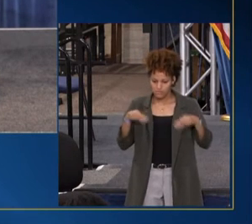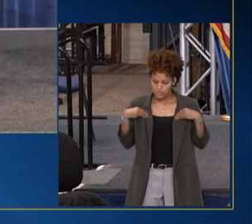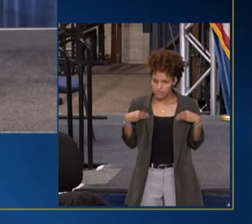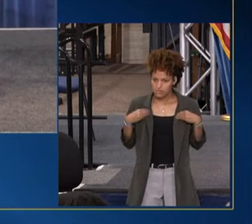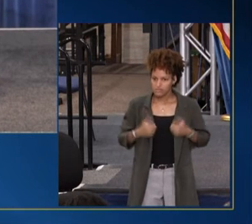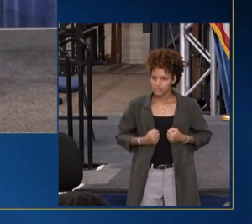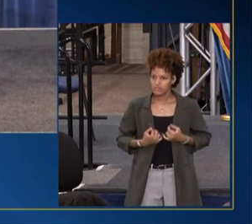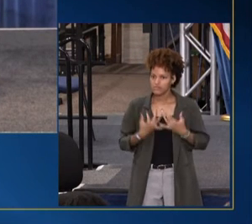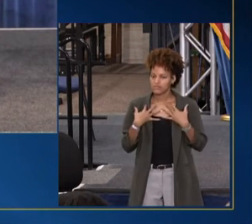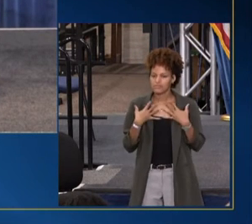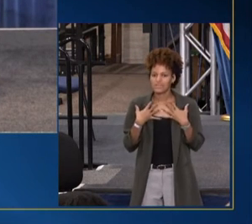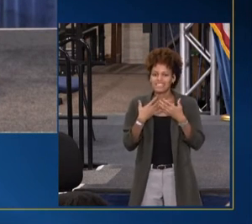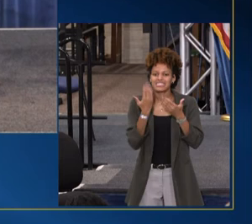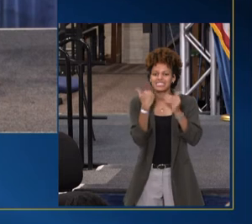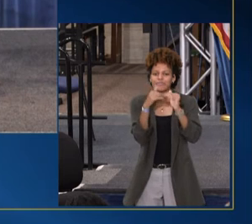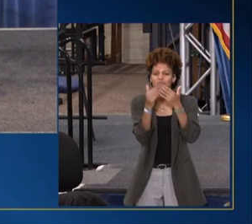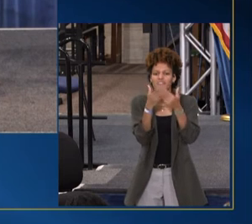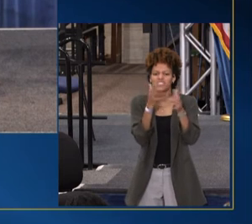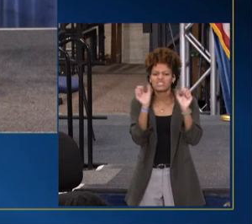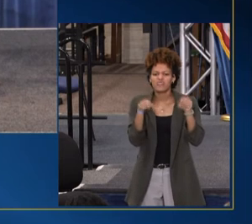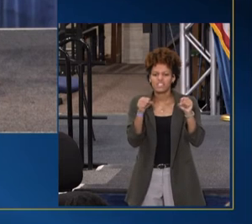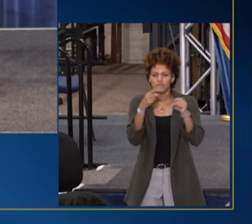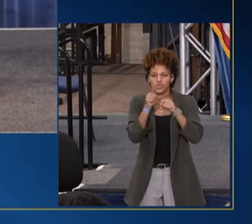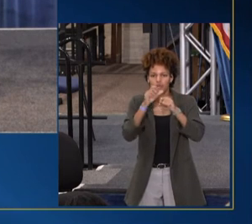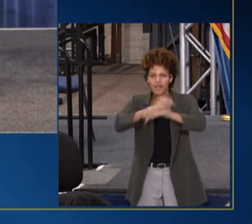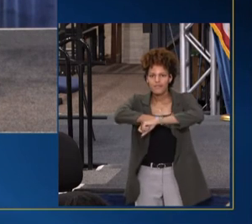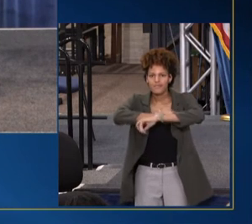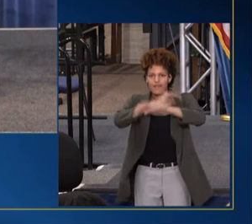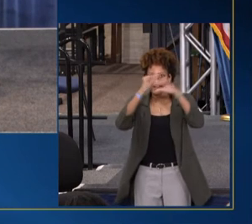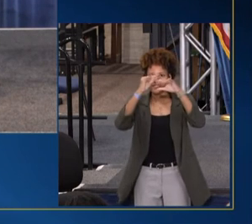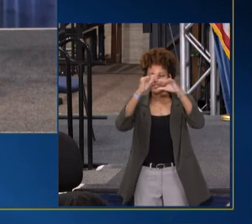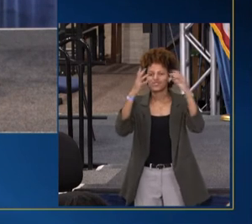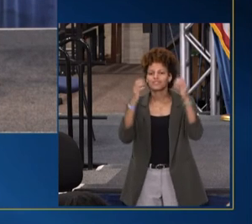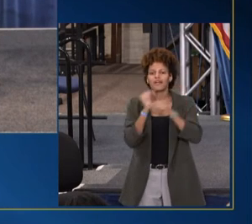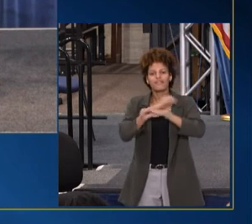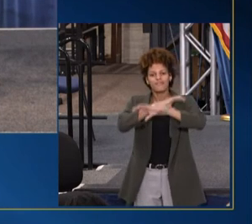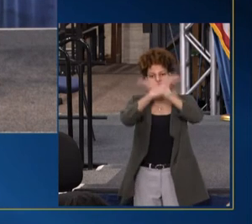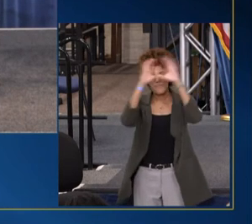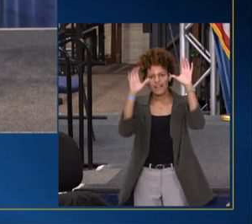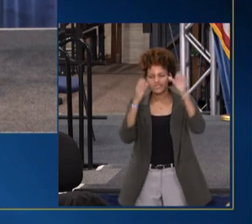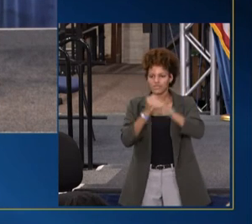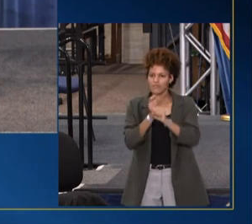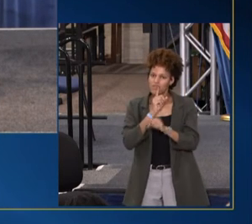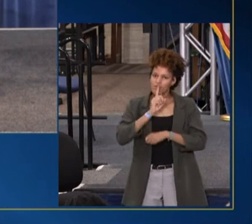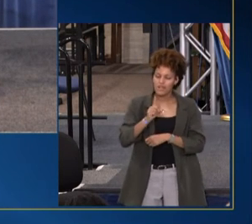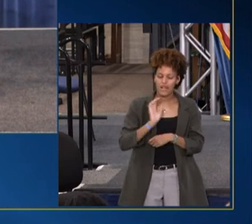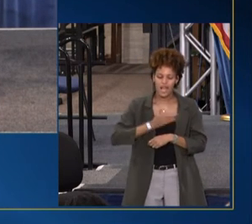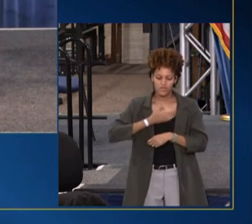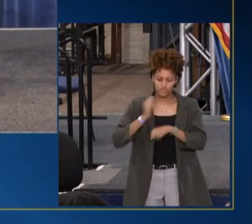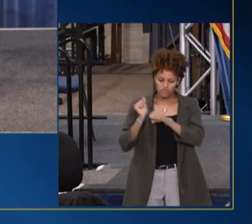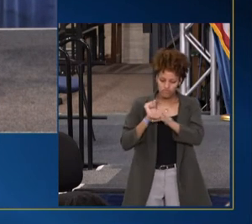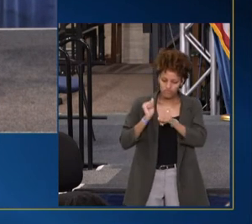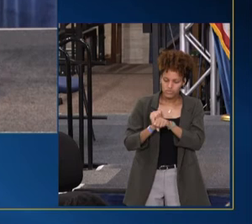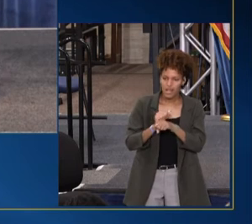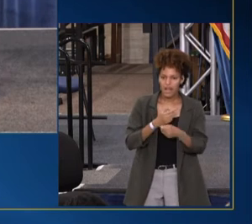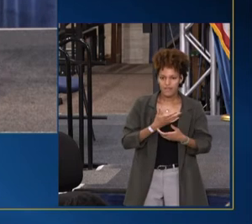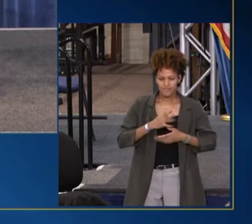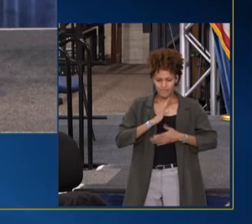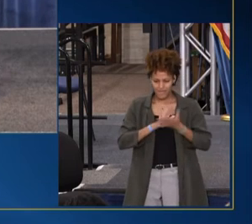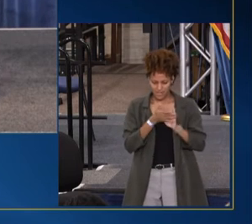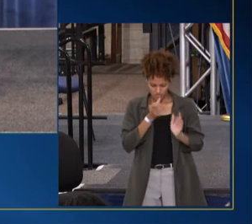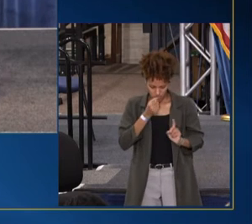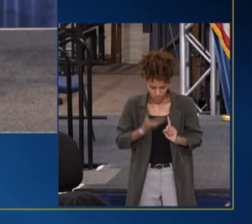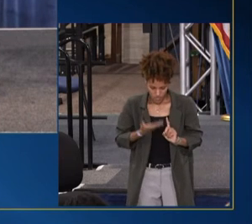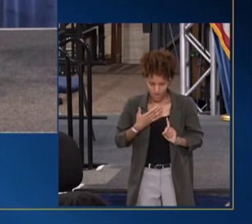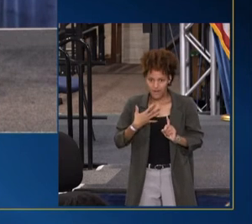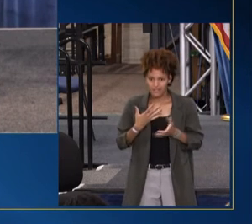that is limiting what's possible is what we can imagine to make real. And our task is to be ourselves, lean into our truths, and imagine